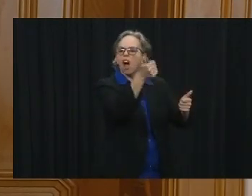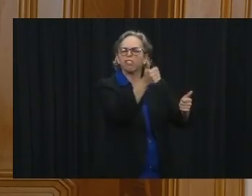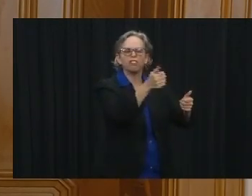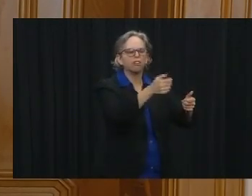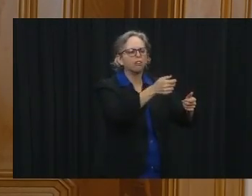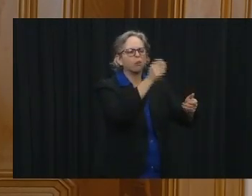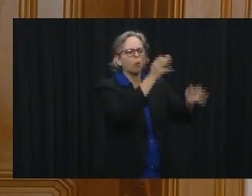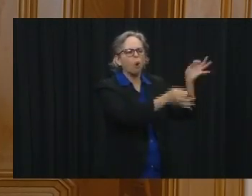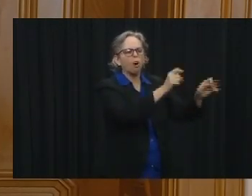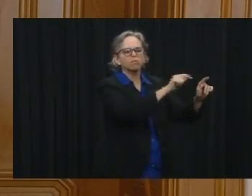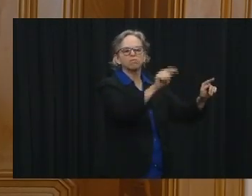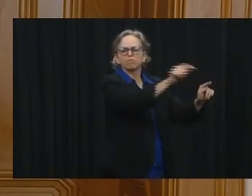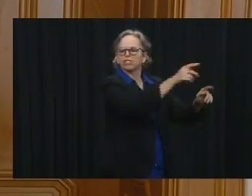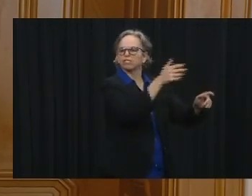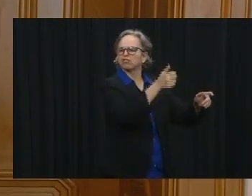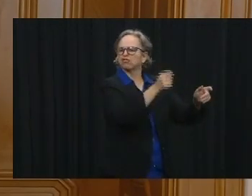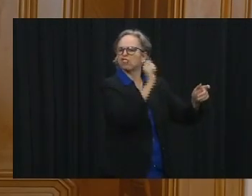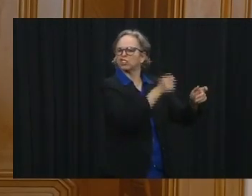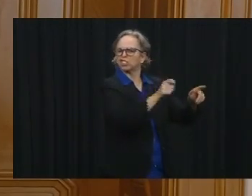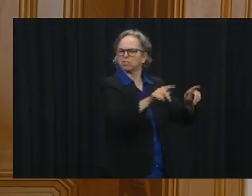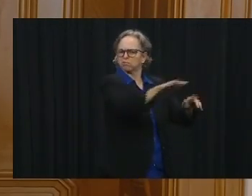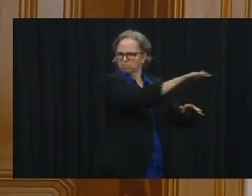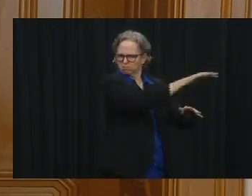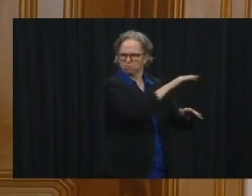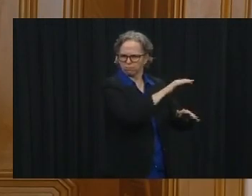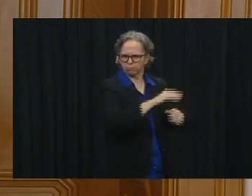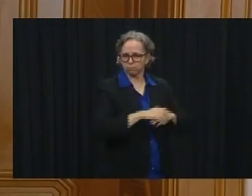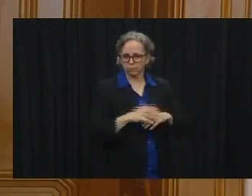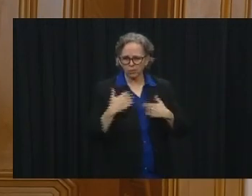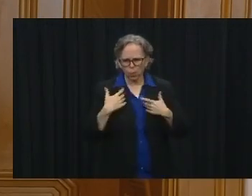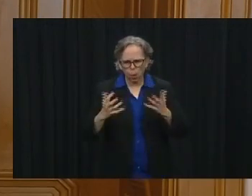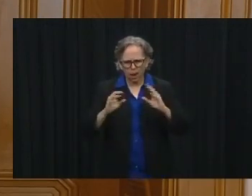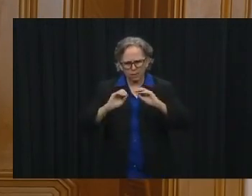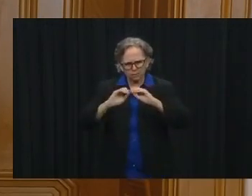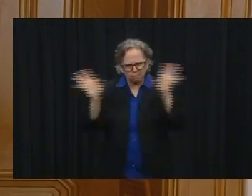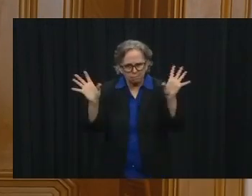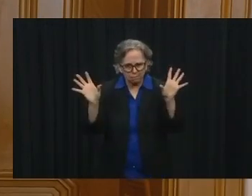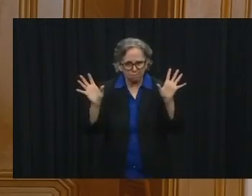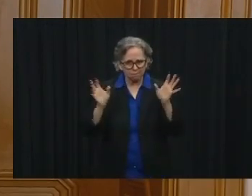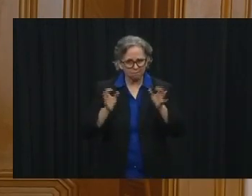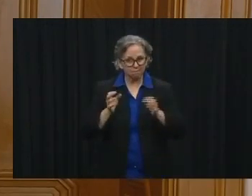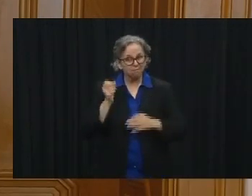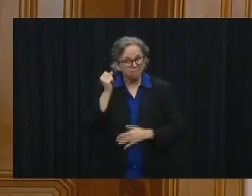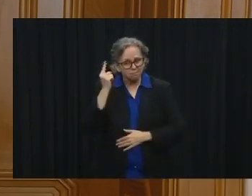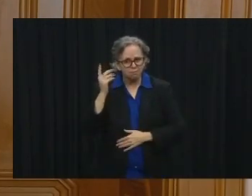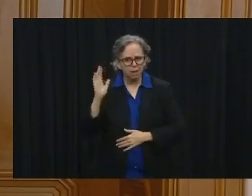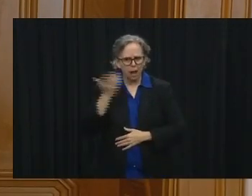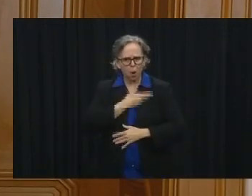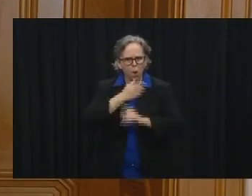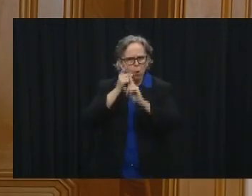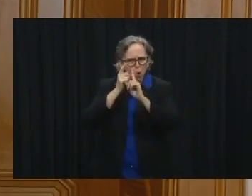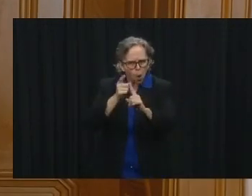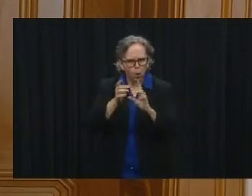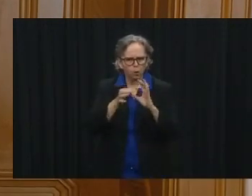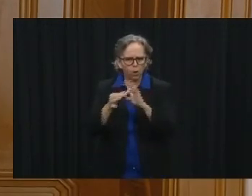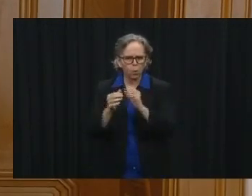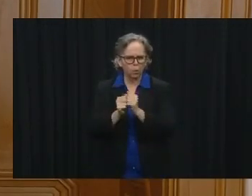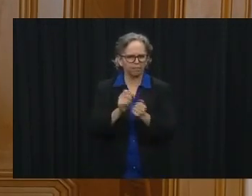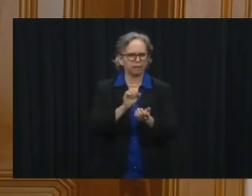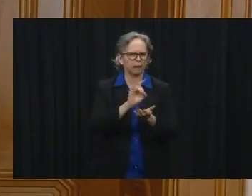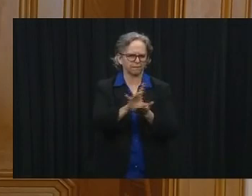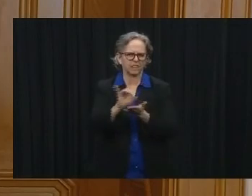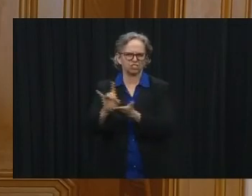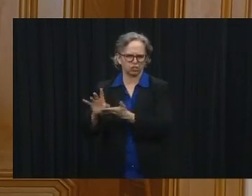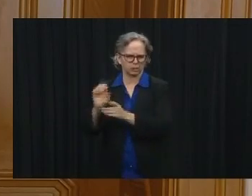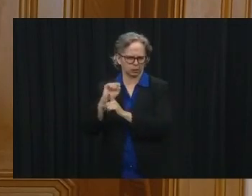are in regard to evictions. And in a moment, I'll be happy if anyone in the